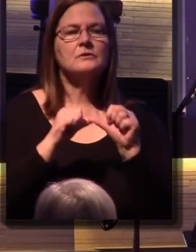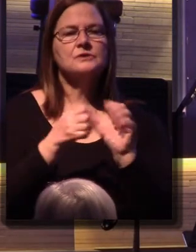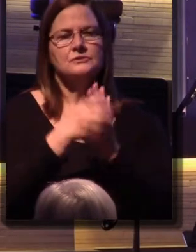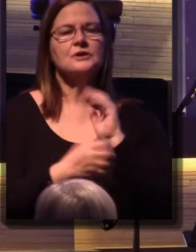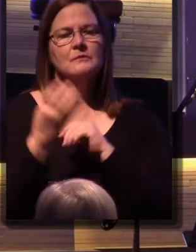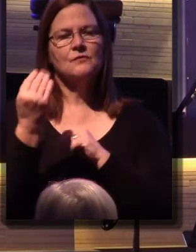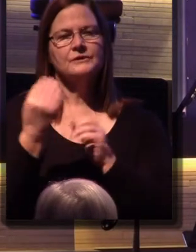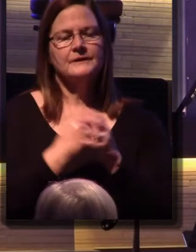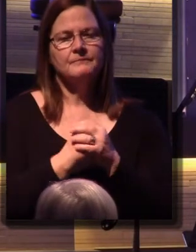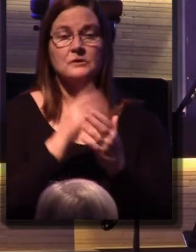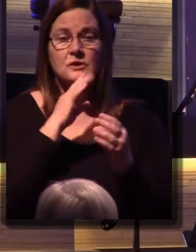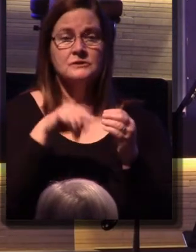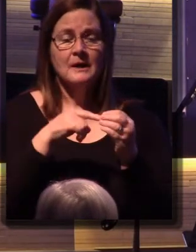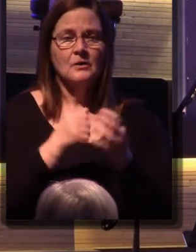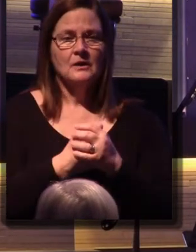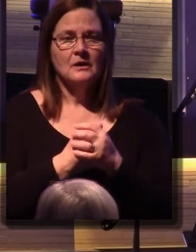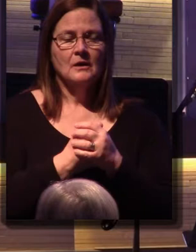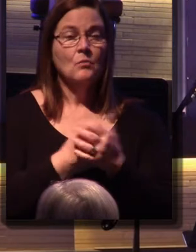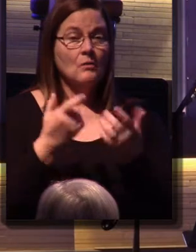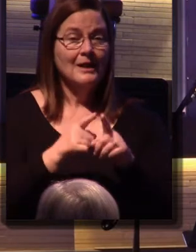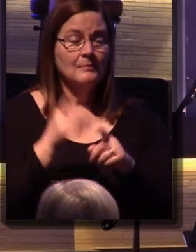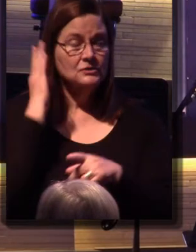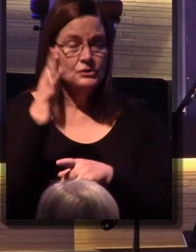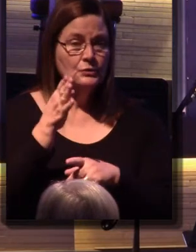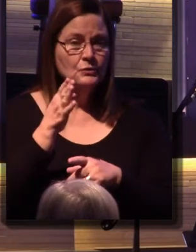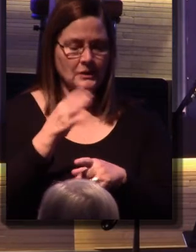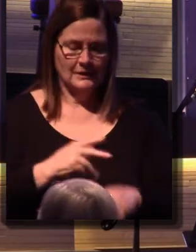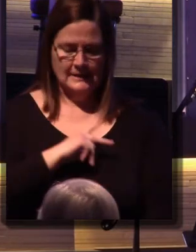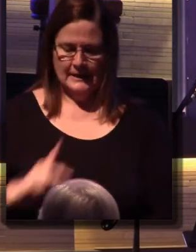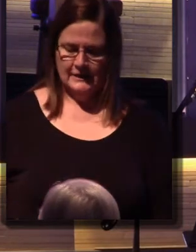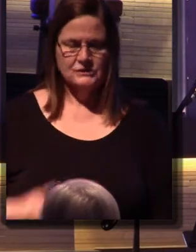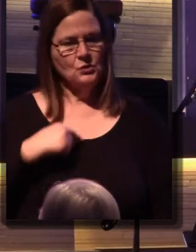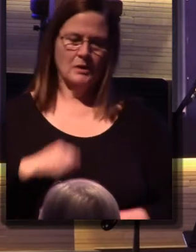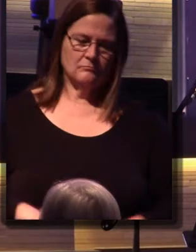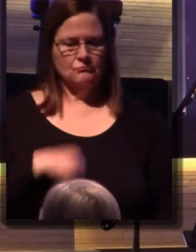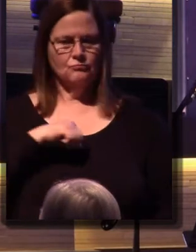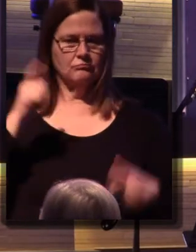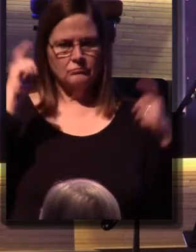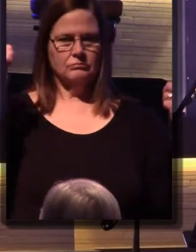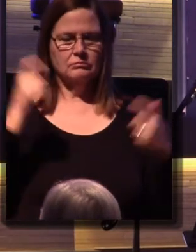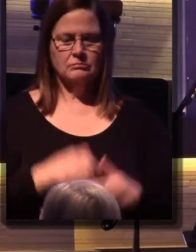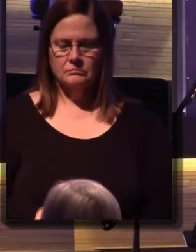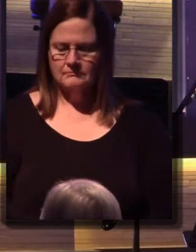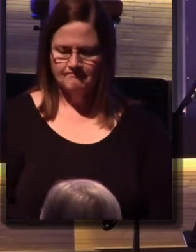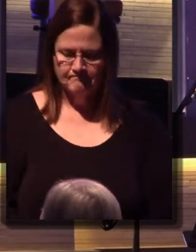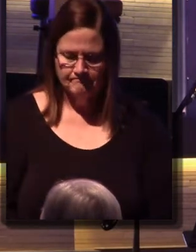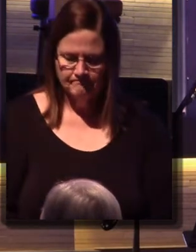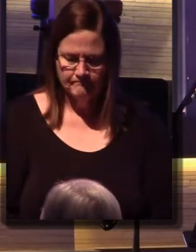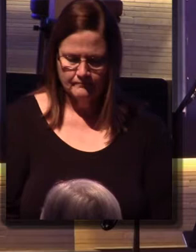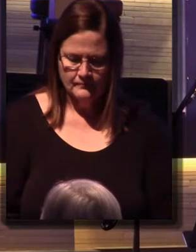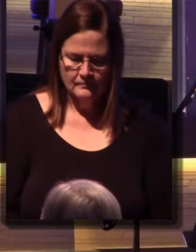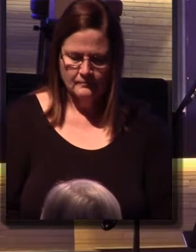And he goes on in chapter 14 and he talks about the fate of prideful kings, the fate of